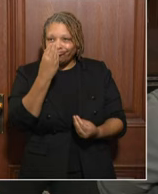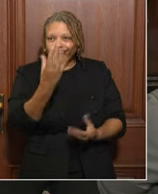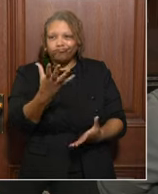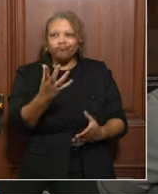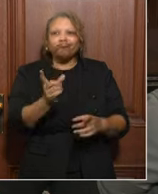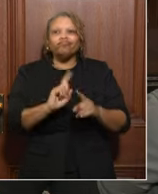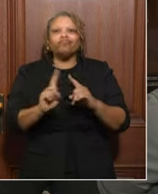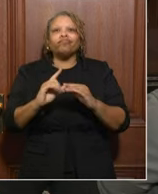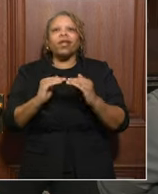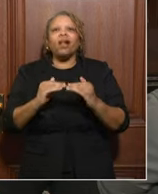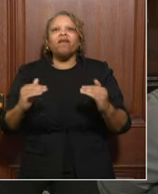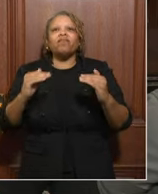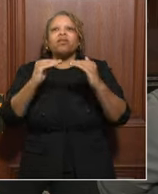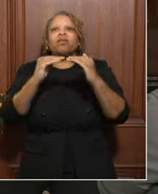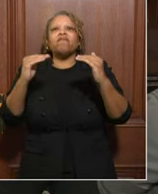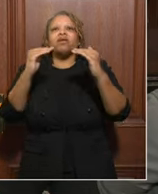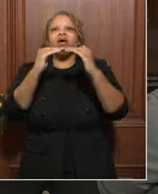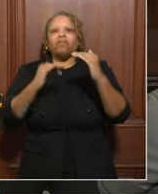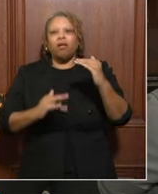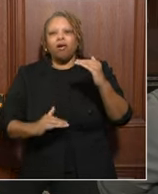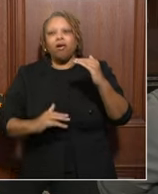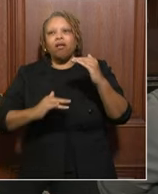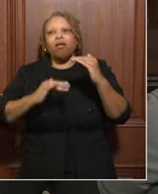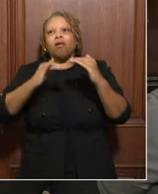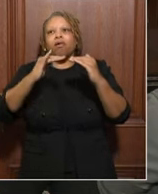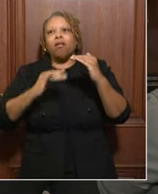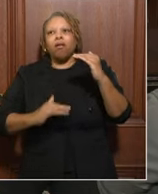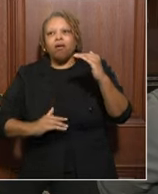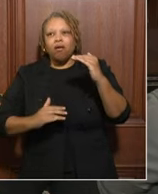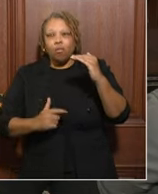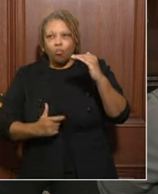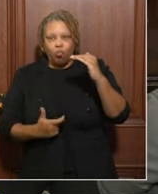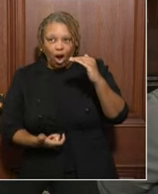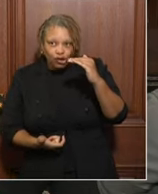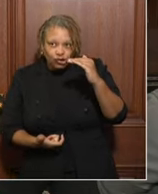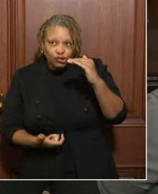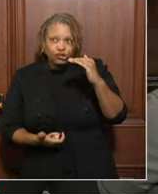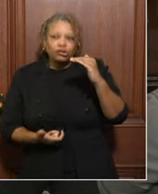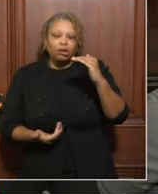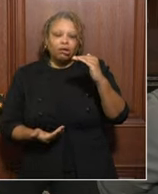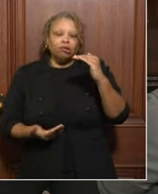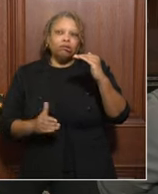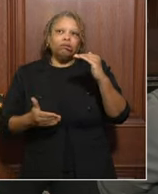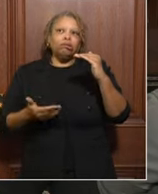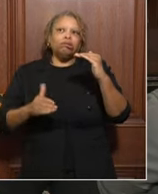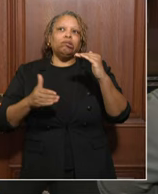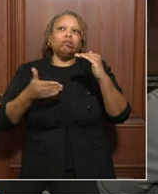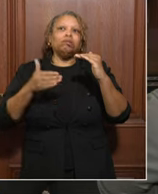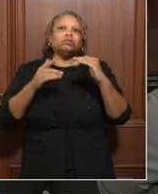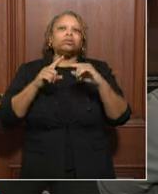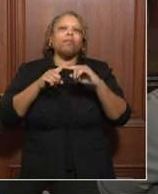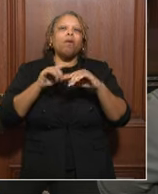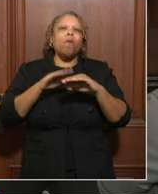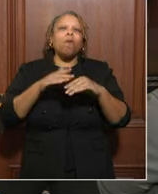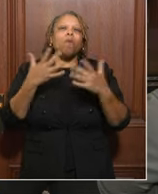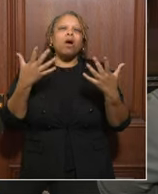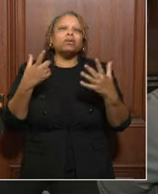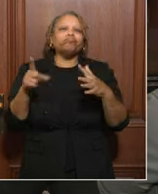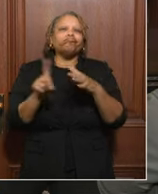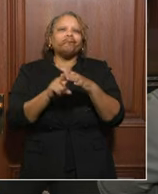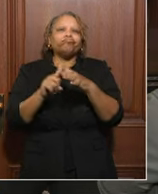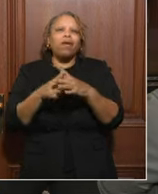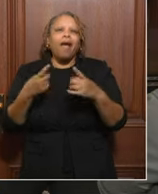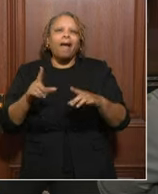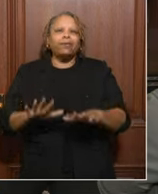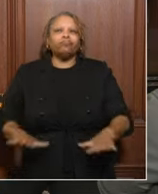watch and how we will turn up our activities based on what's happening on the ground,